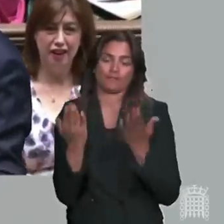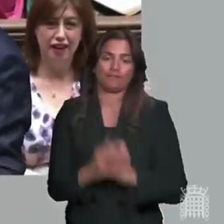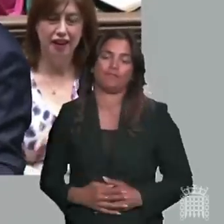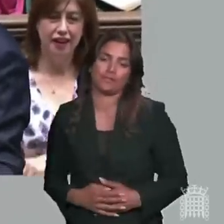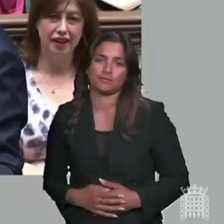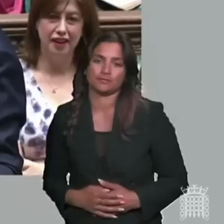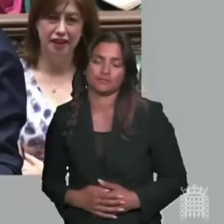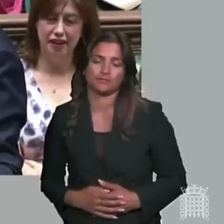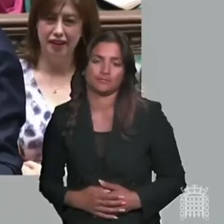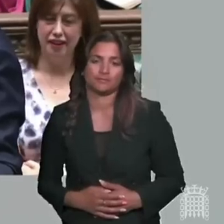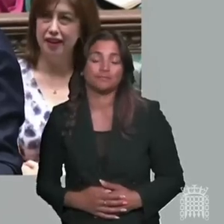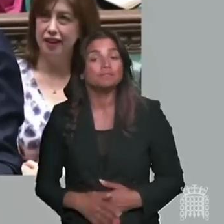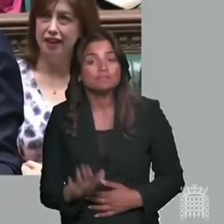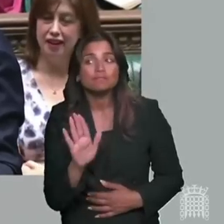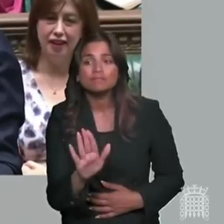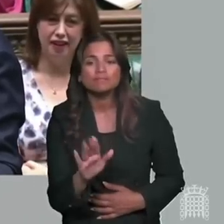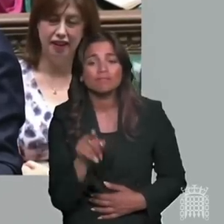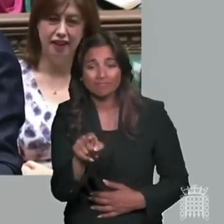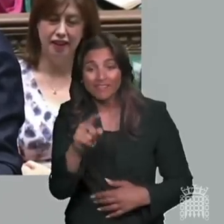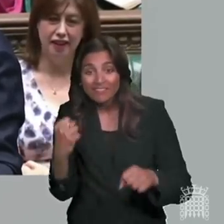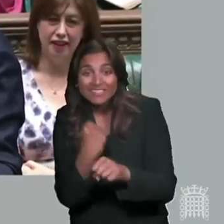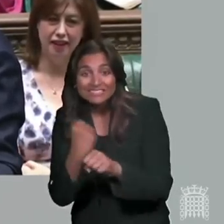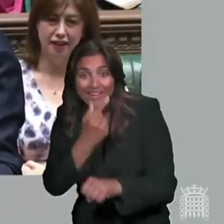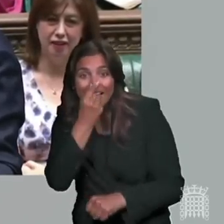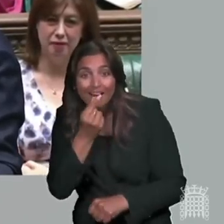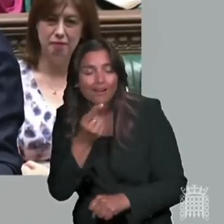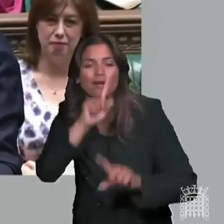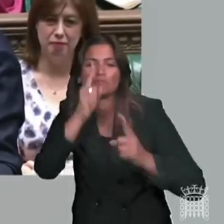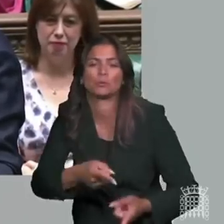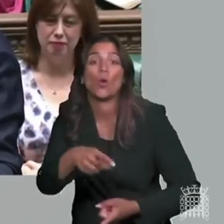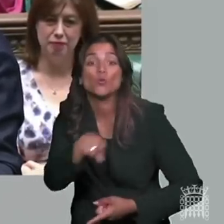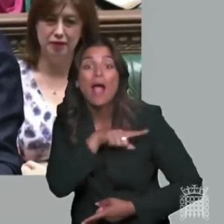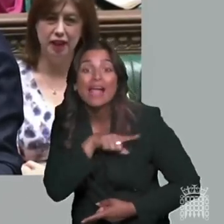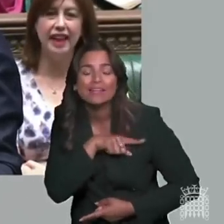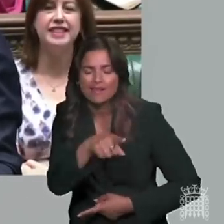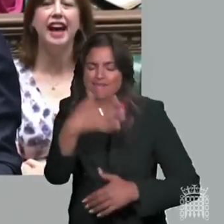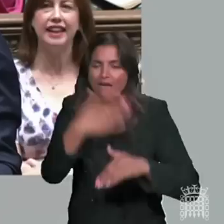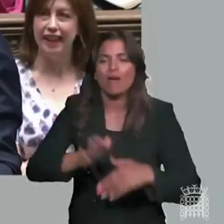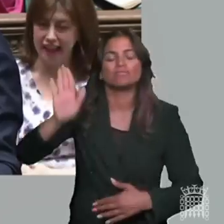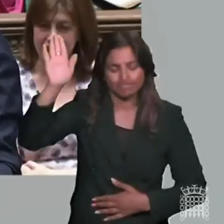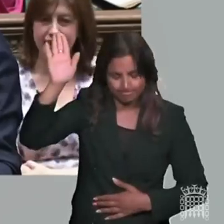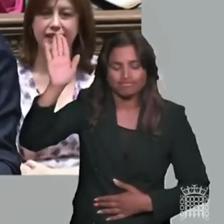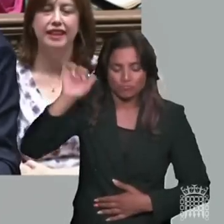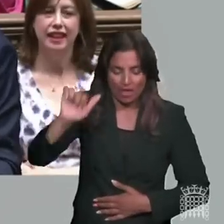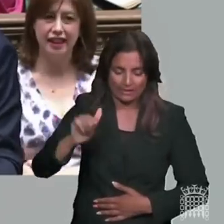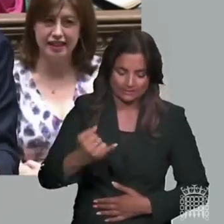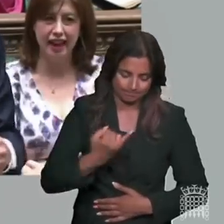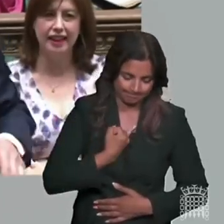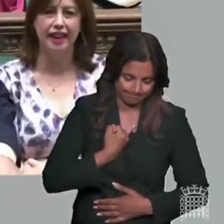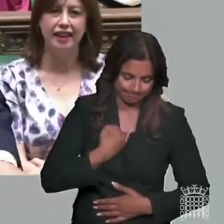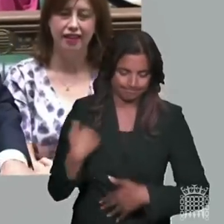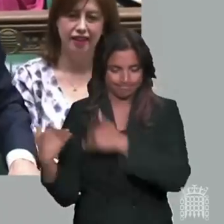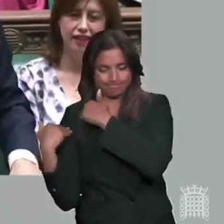And there's a reason they can't fix the problems facing the country, because they never take responsibility for the damage that they've